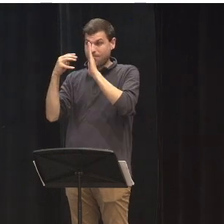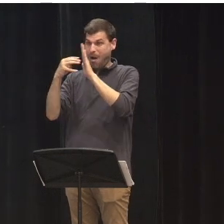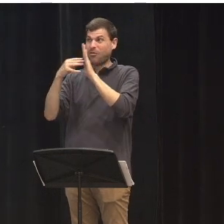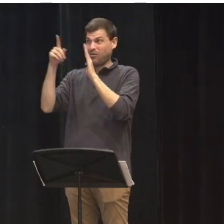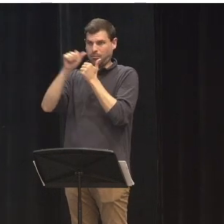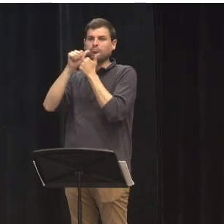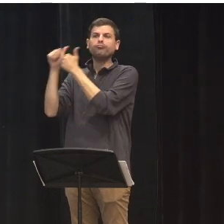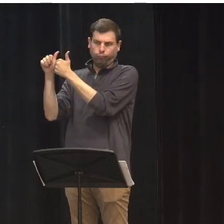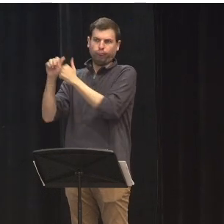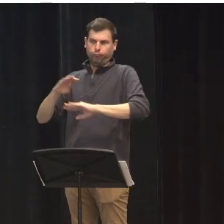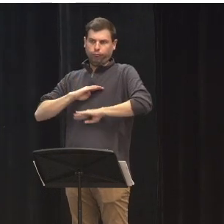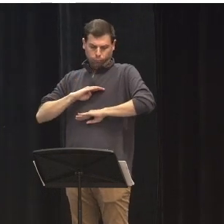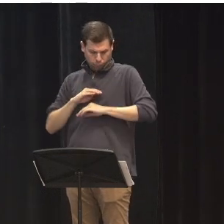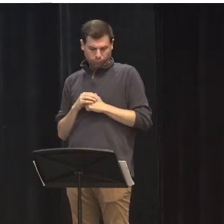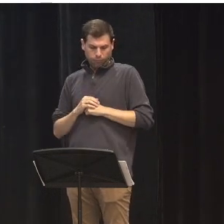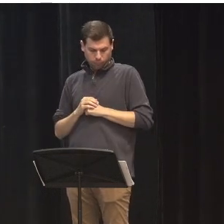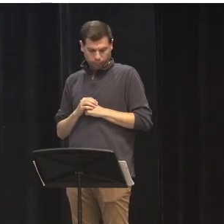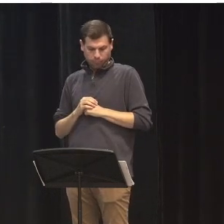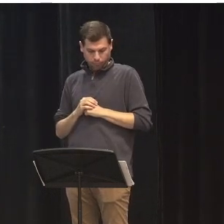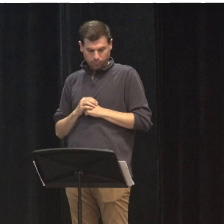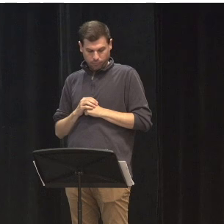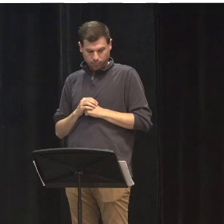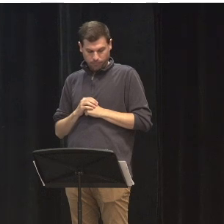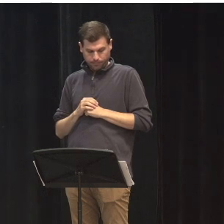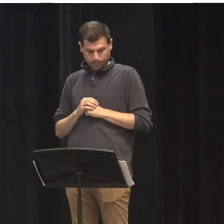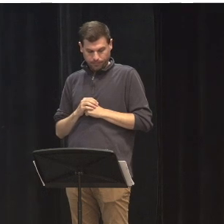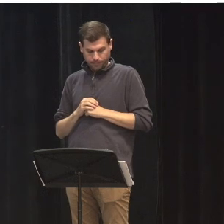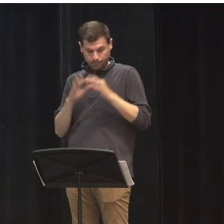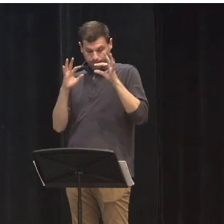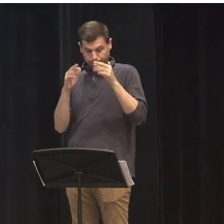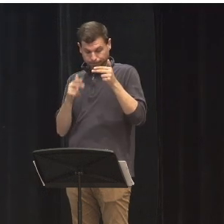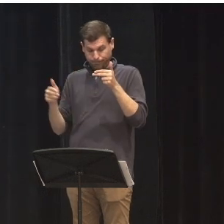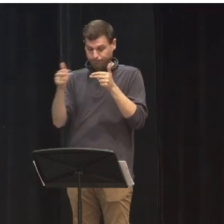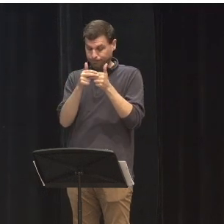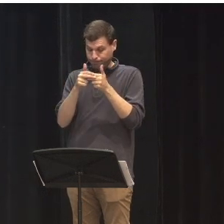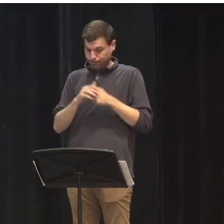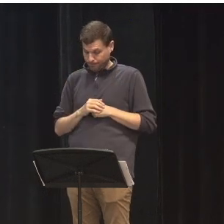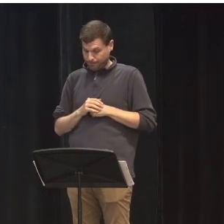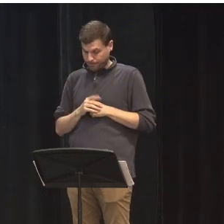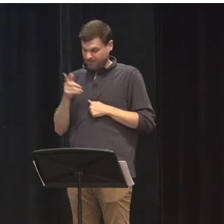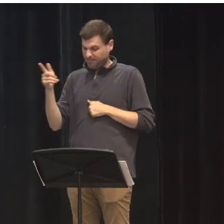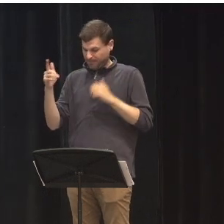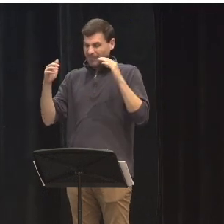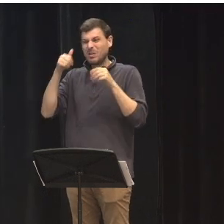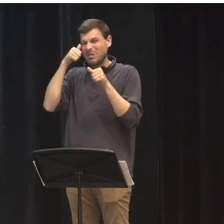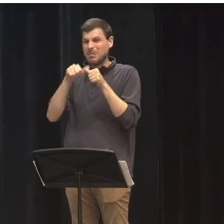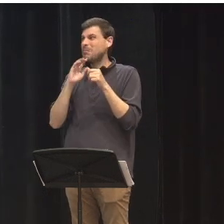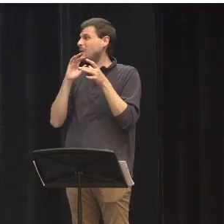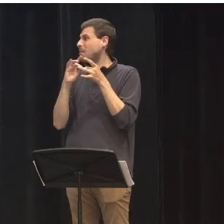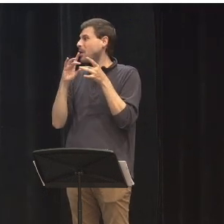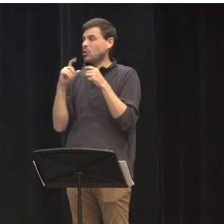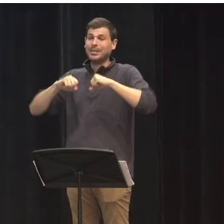from combustion engines. Next slide, please. Open space,